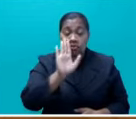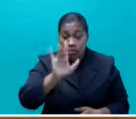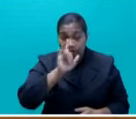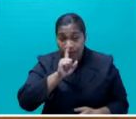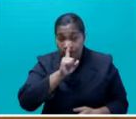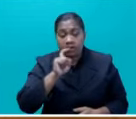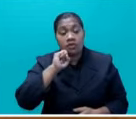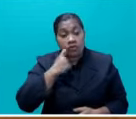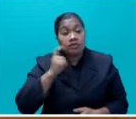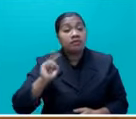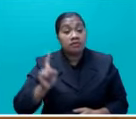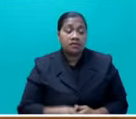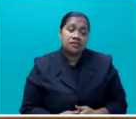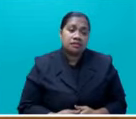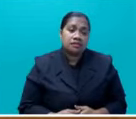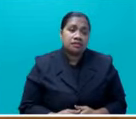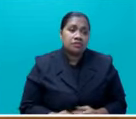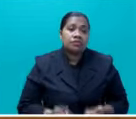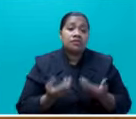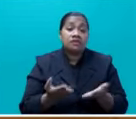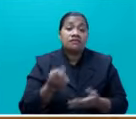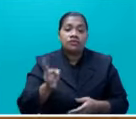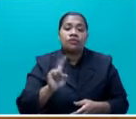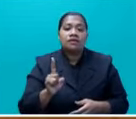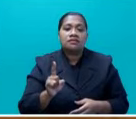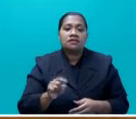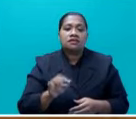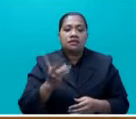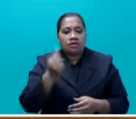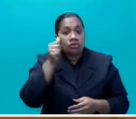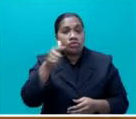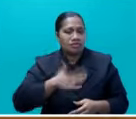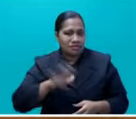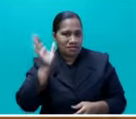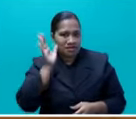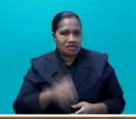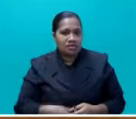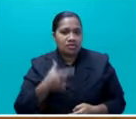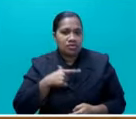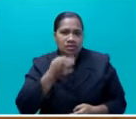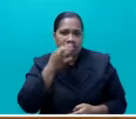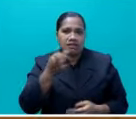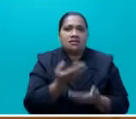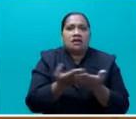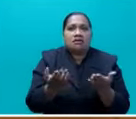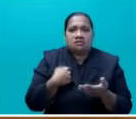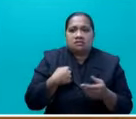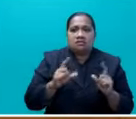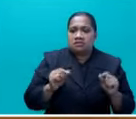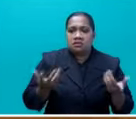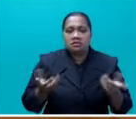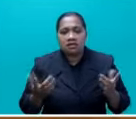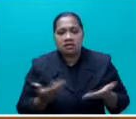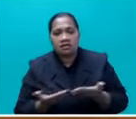up giving you what they know you like to hear. Or they will ask you, how high should I jump? How high should I jump?